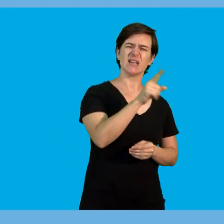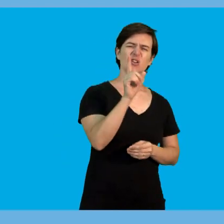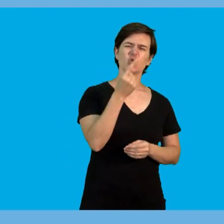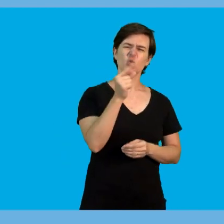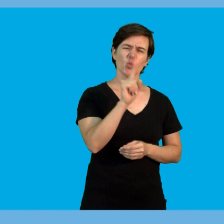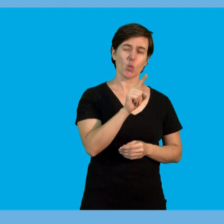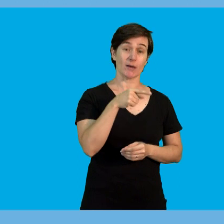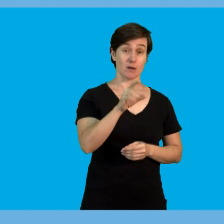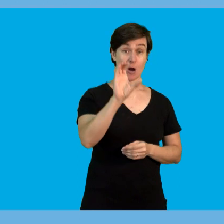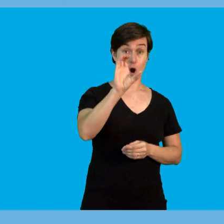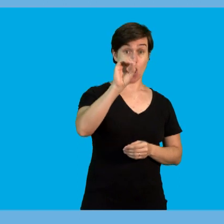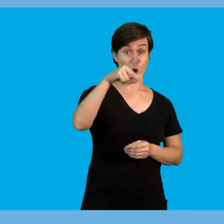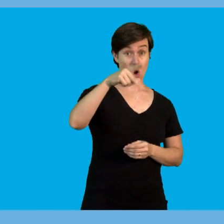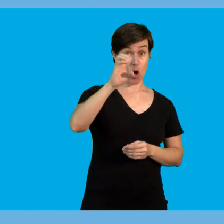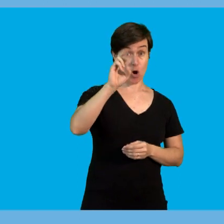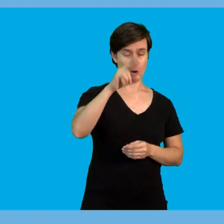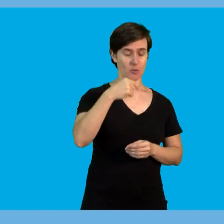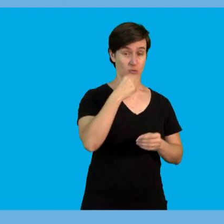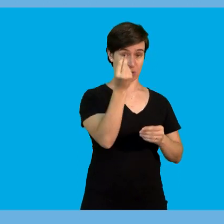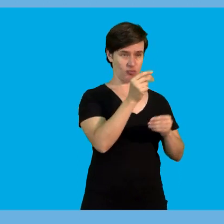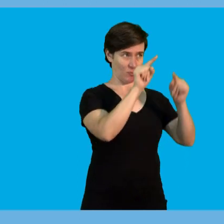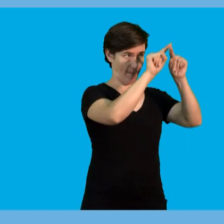he do? He places a copper plate onto one,